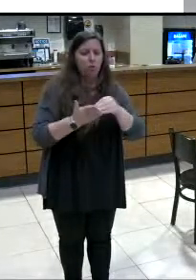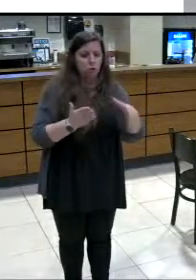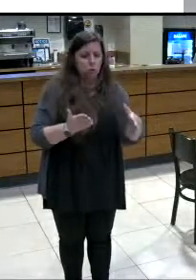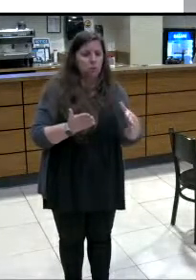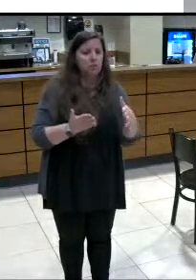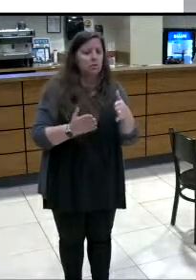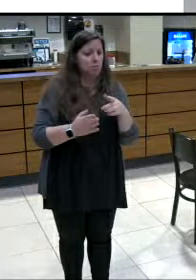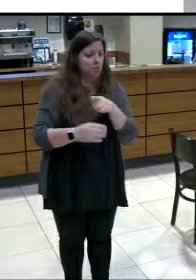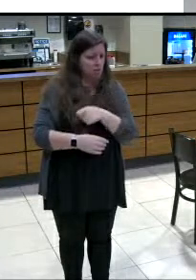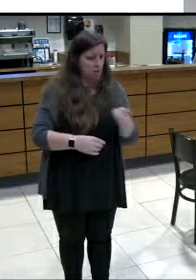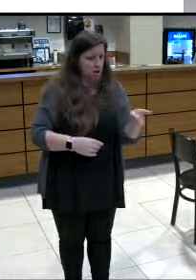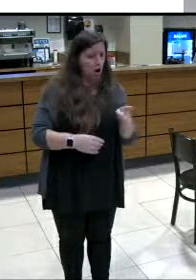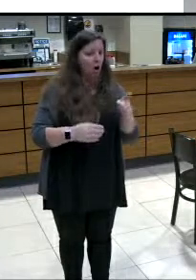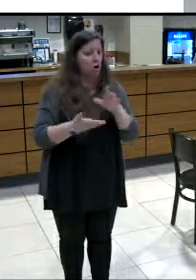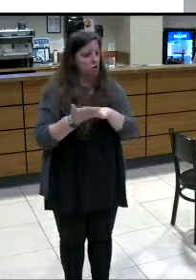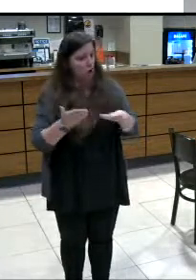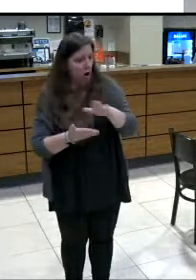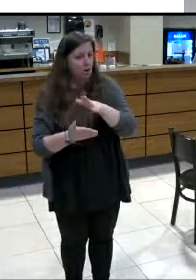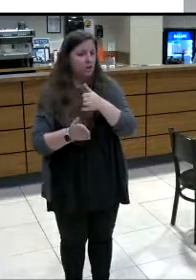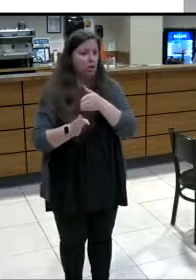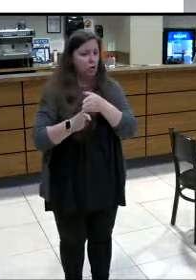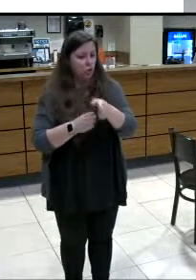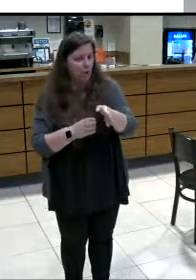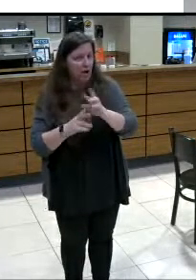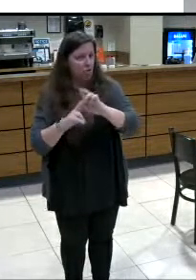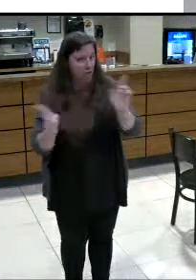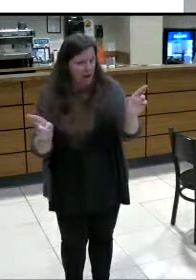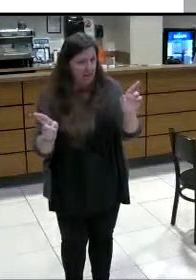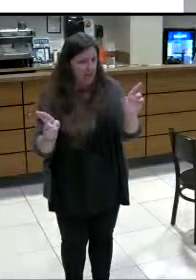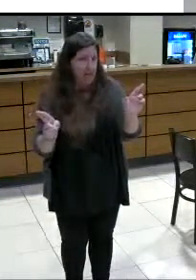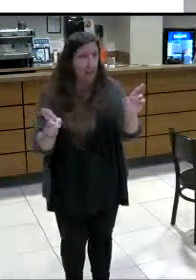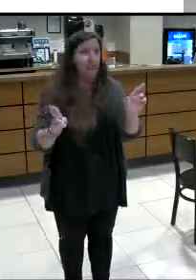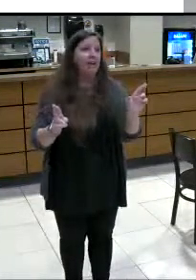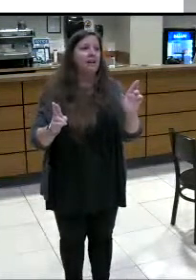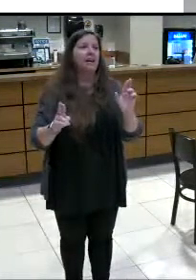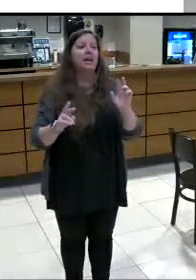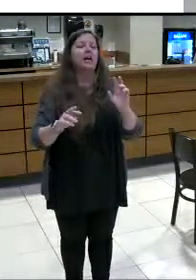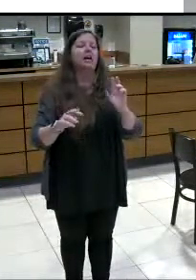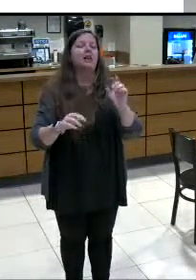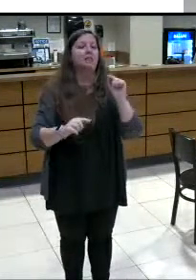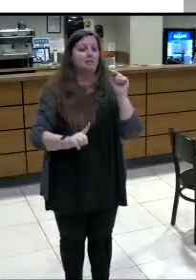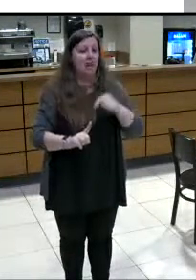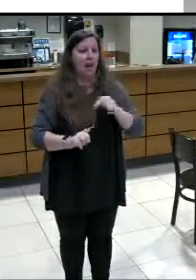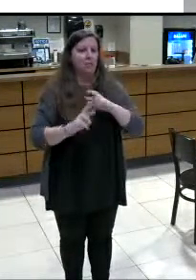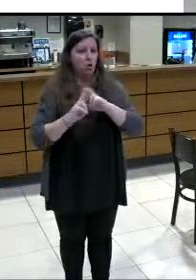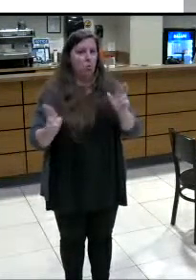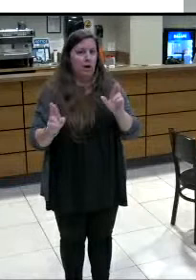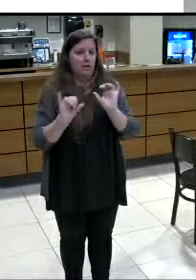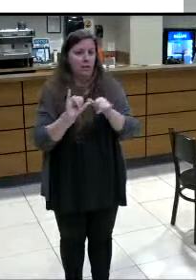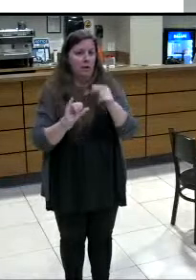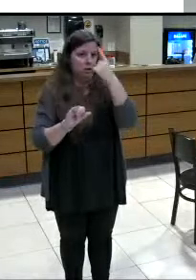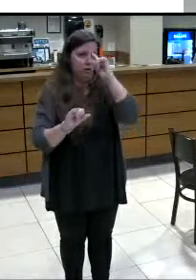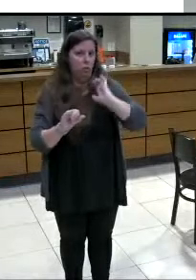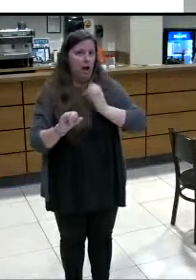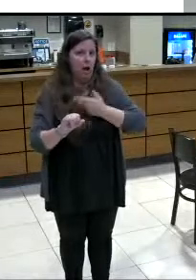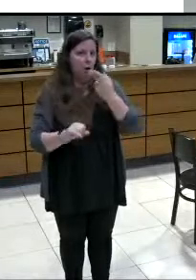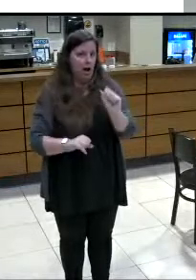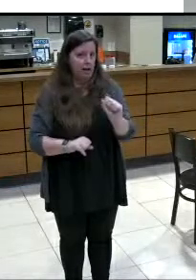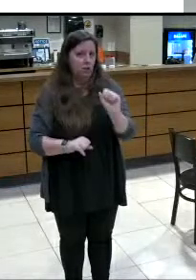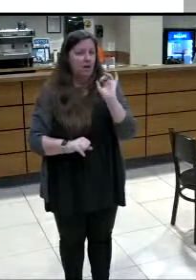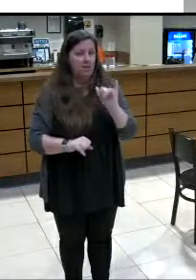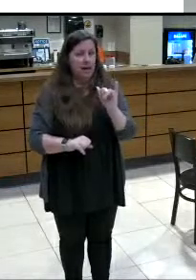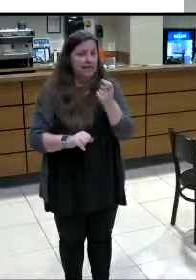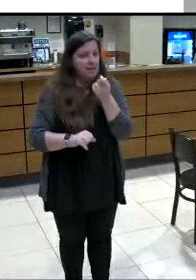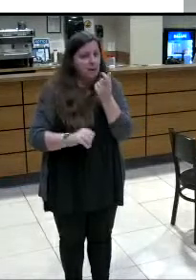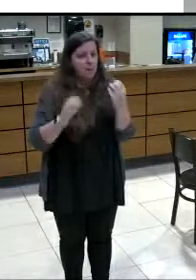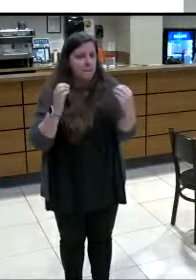are college and career ready, it's the readiness measure for our high school, which is a little more